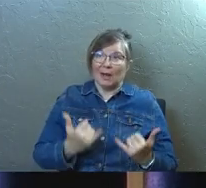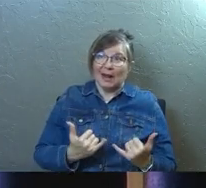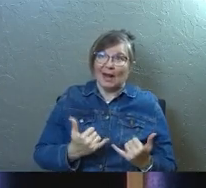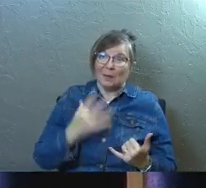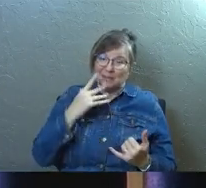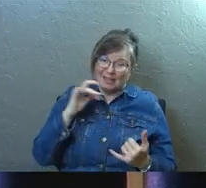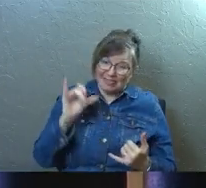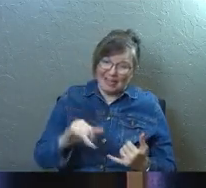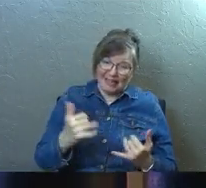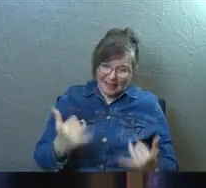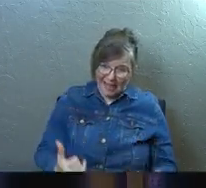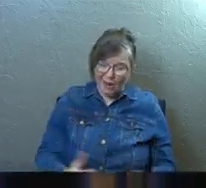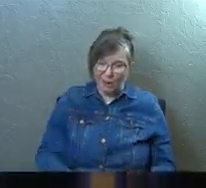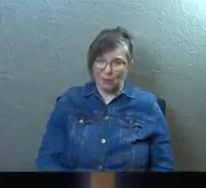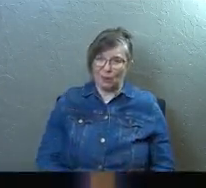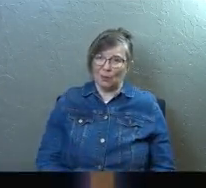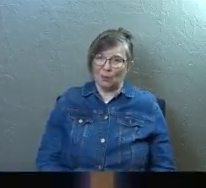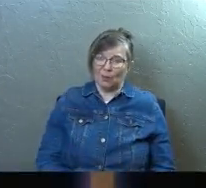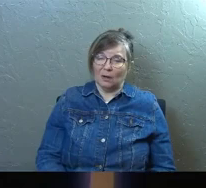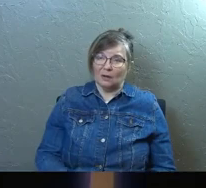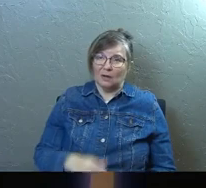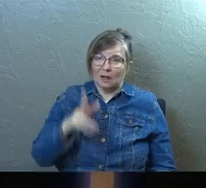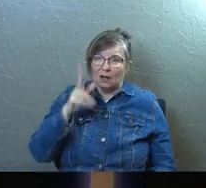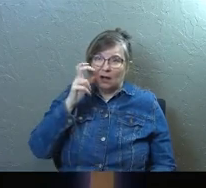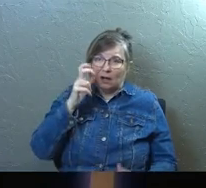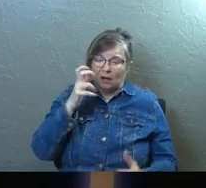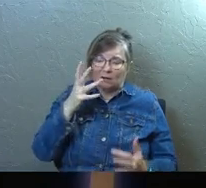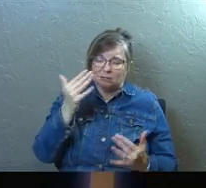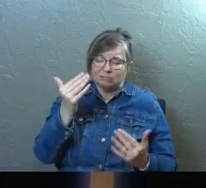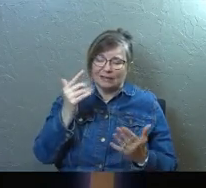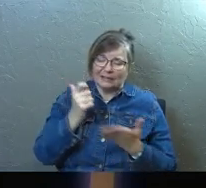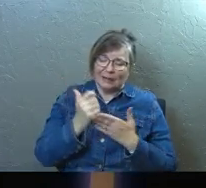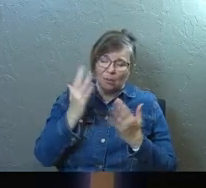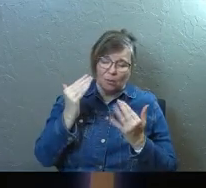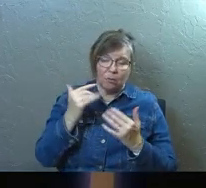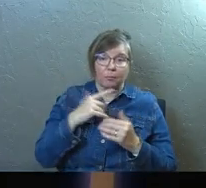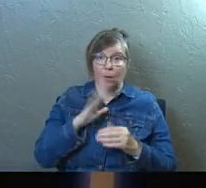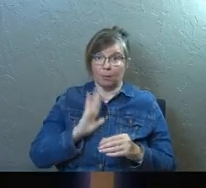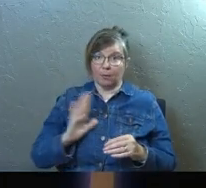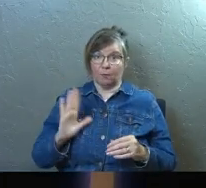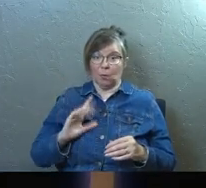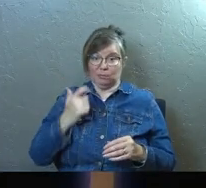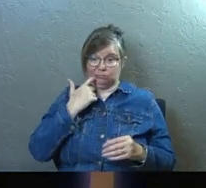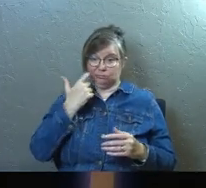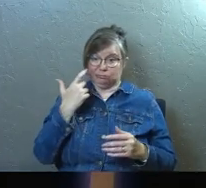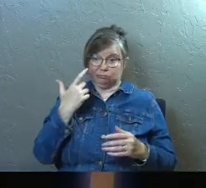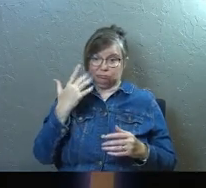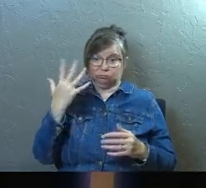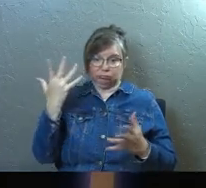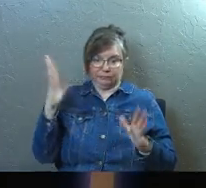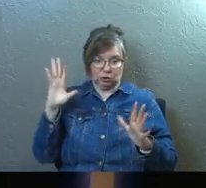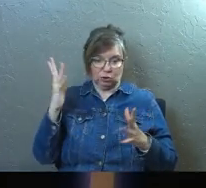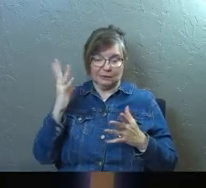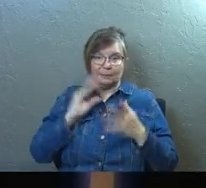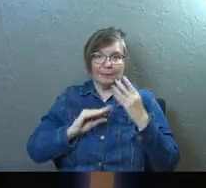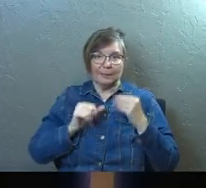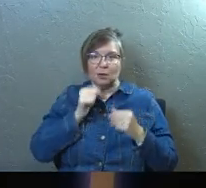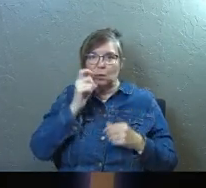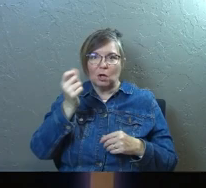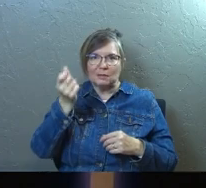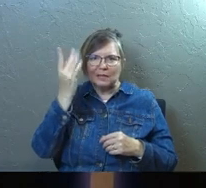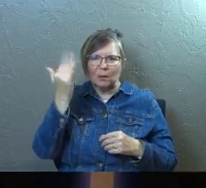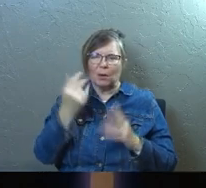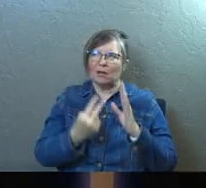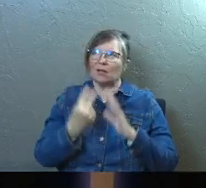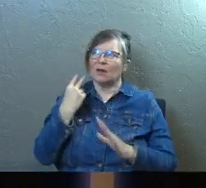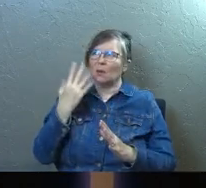middle of it. And you're hanging on every single word because you're right in the middle of it. Or you were in the middle of it a while ago and you still don't